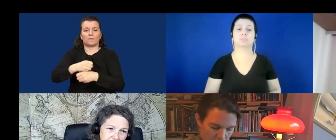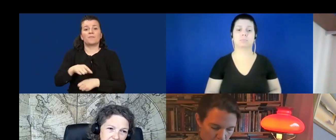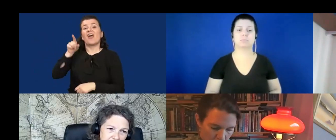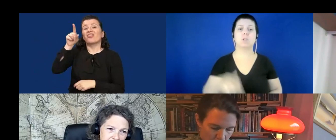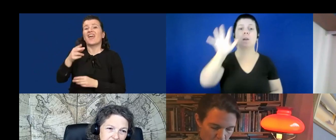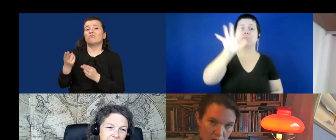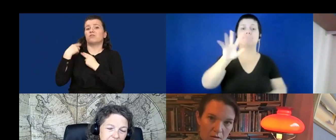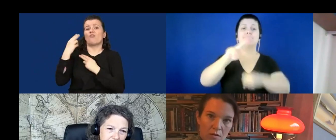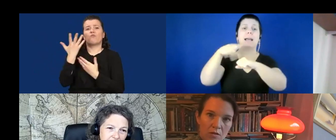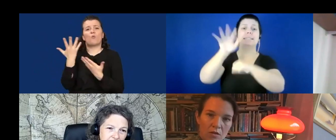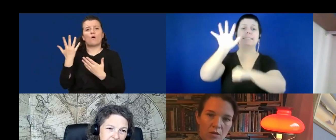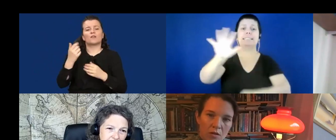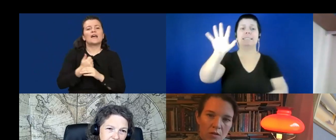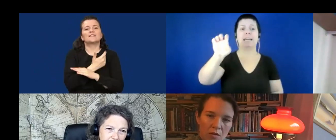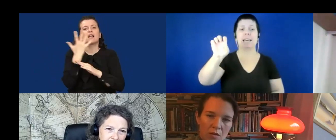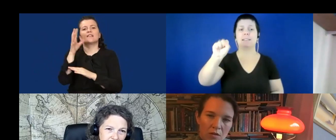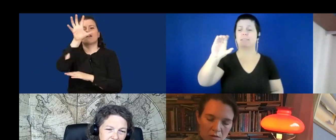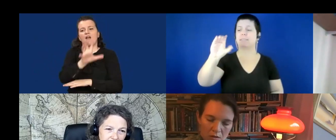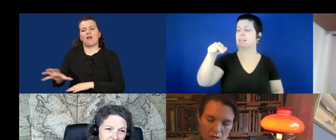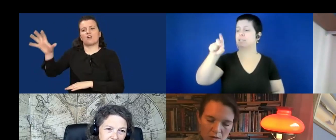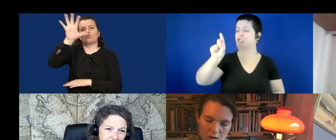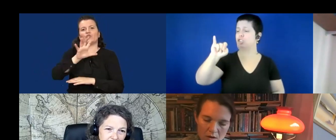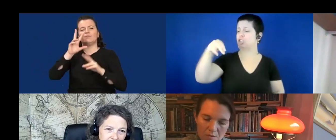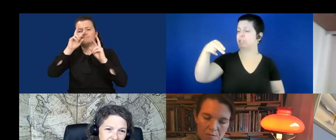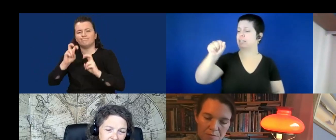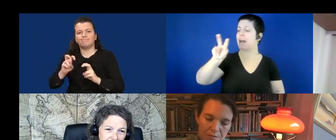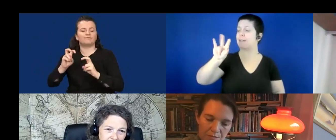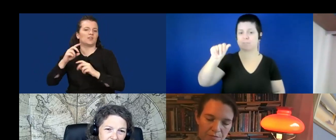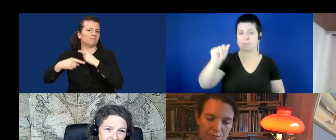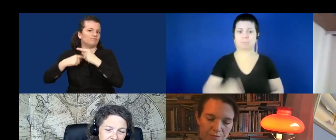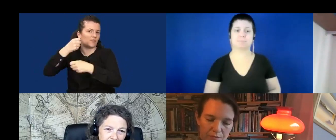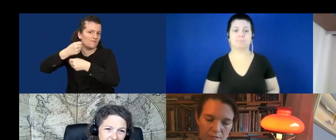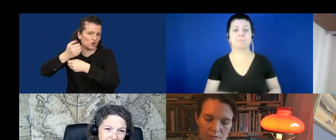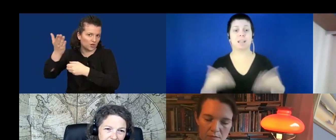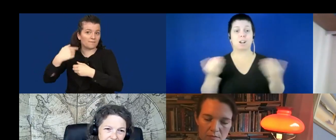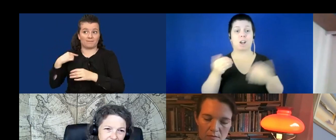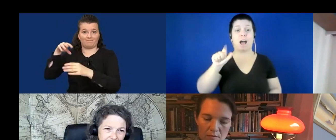too. Great, thanks. And Allison?